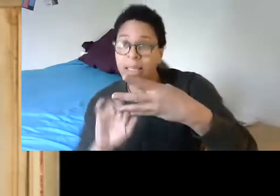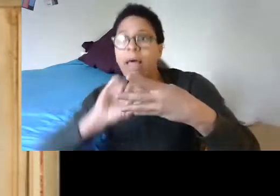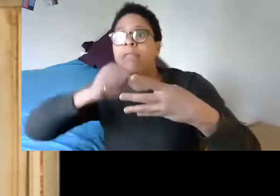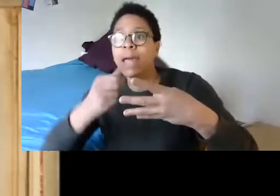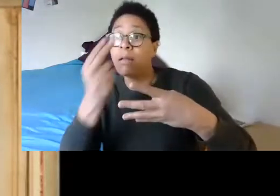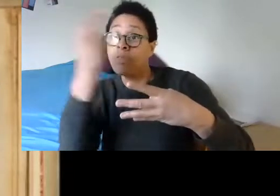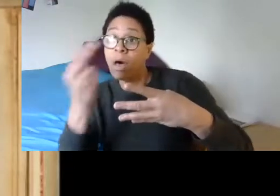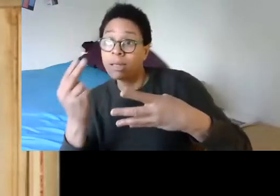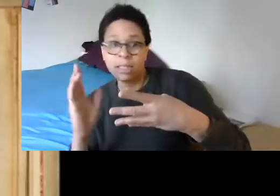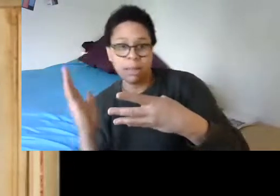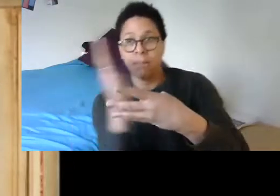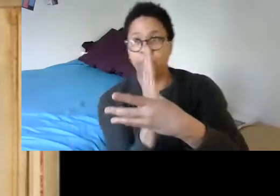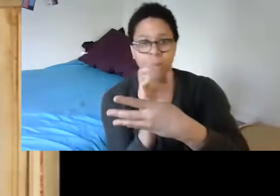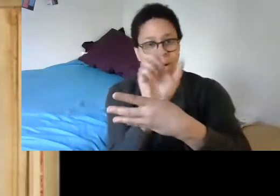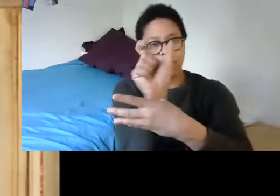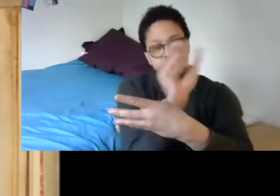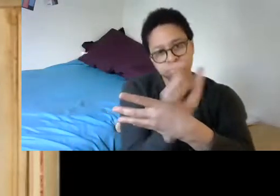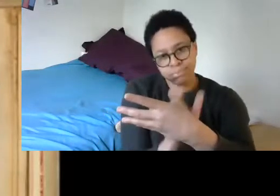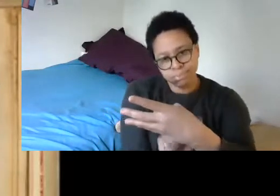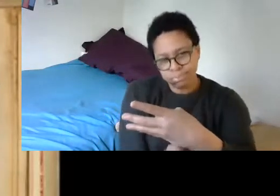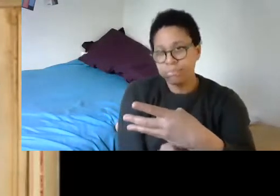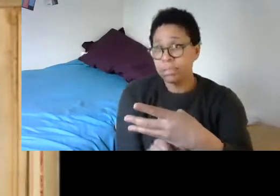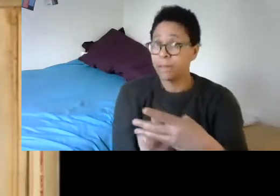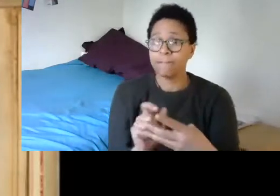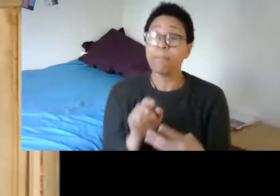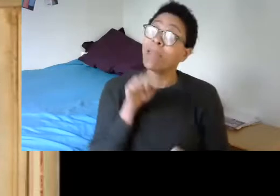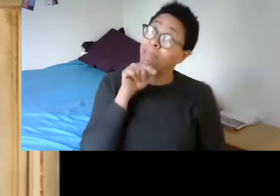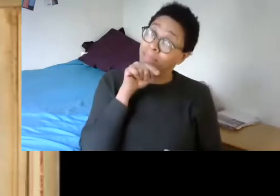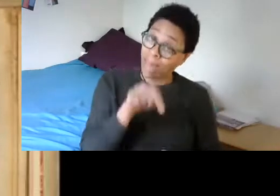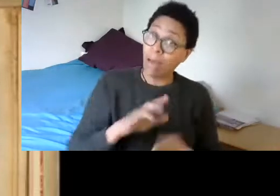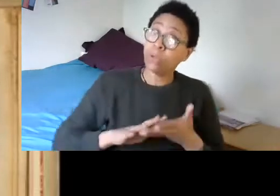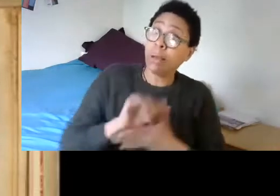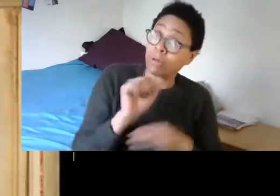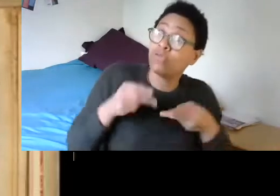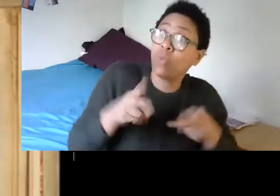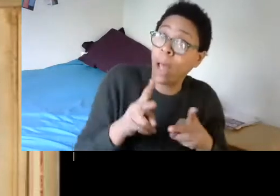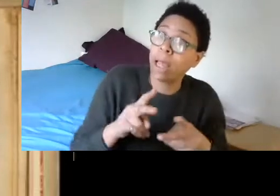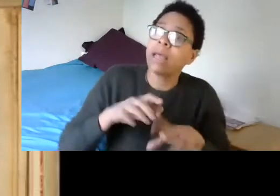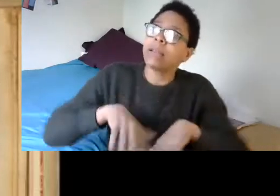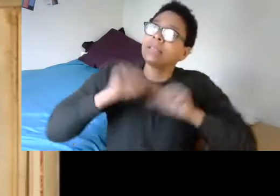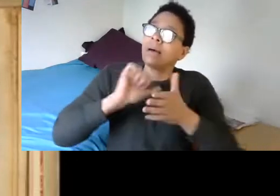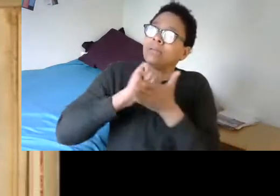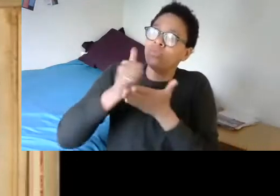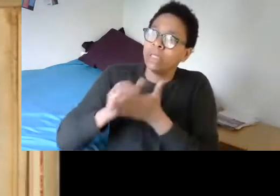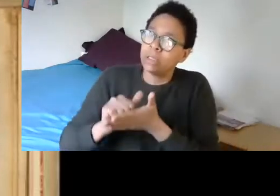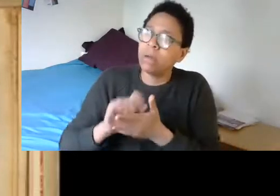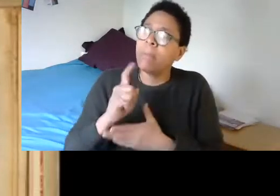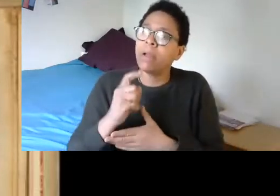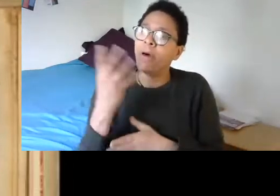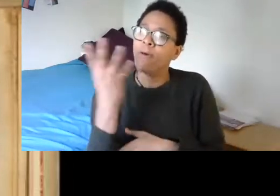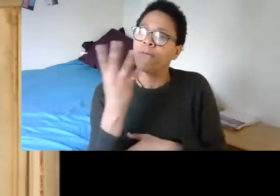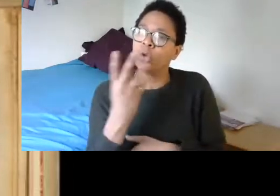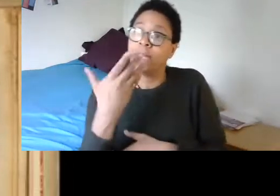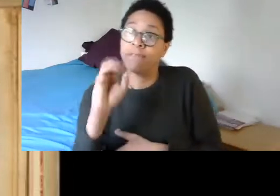for the illustrations. This was the cultural world in which printing began, when in 1450, the movable type